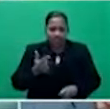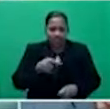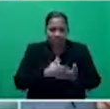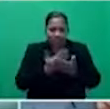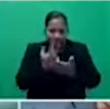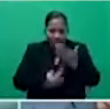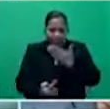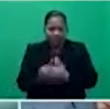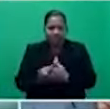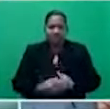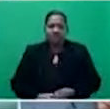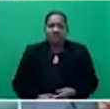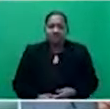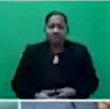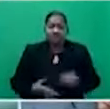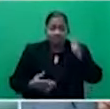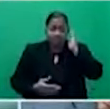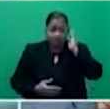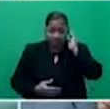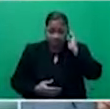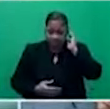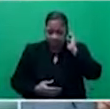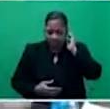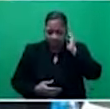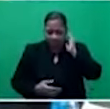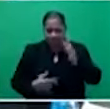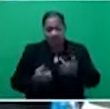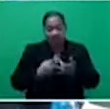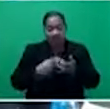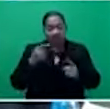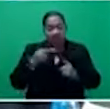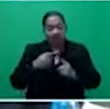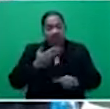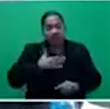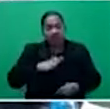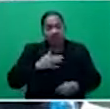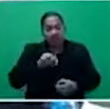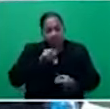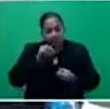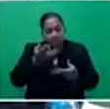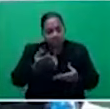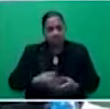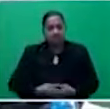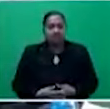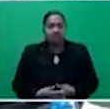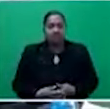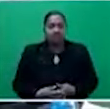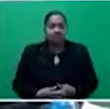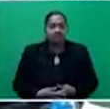the other point that I wanted to make also, sir, is that the